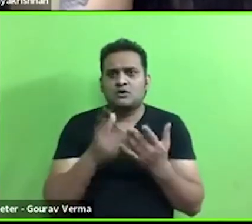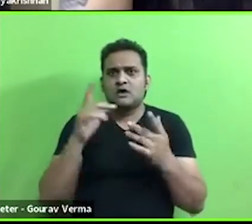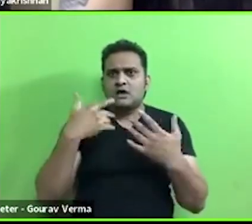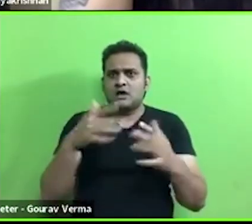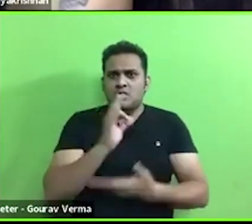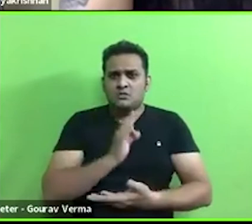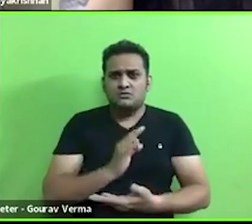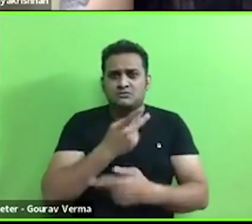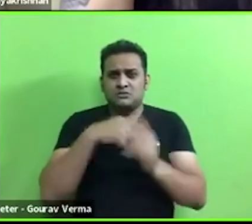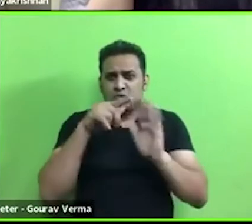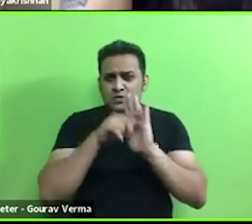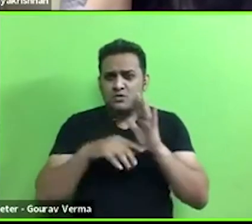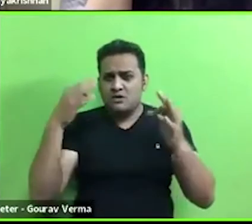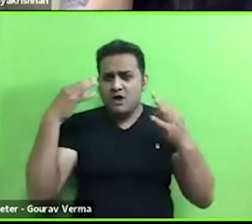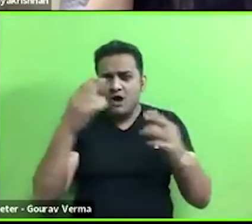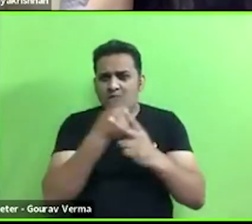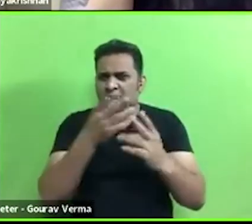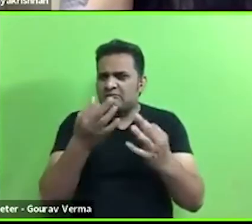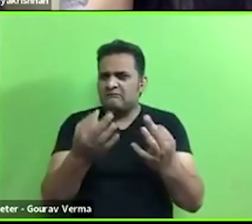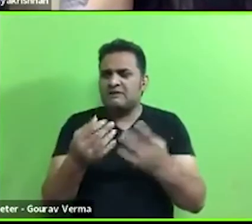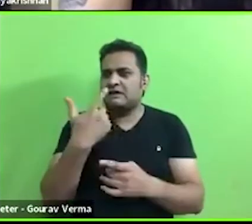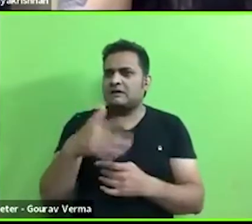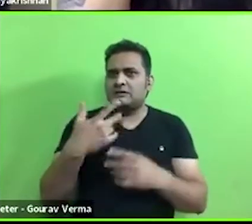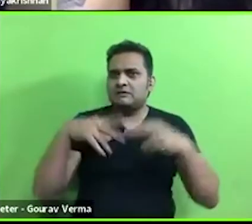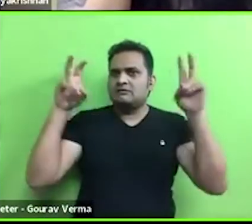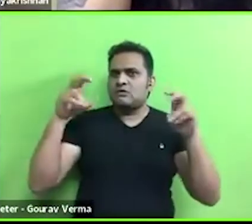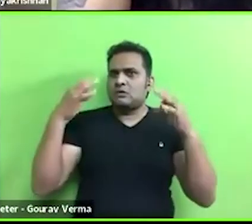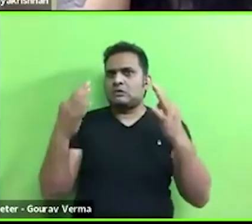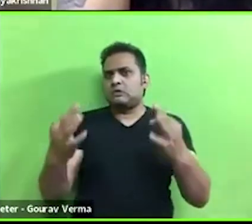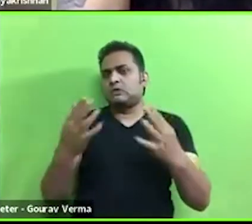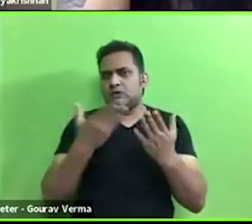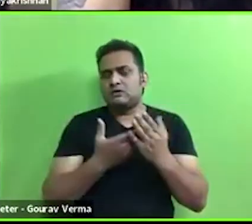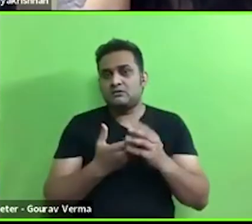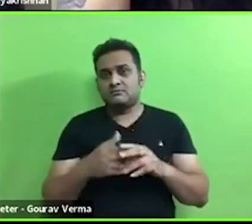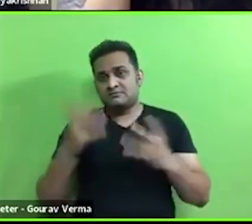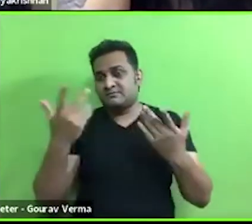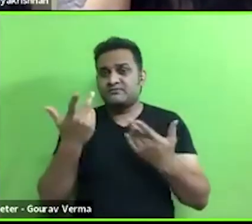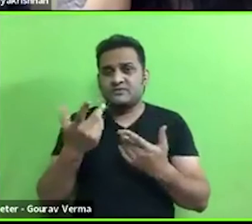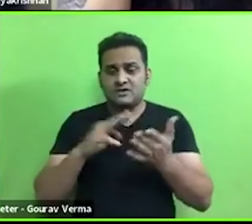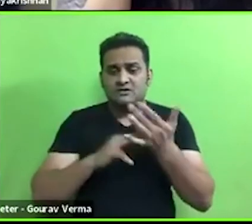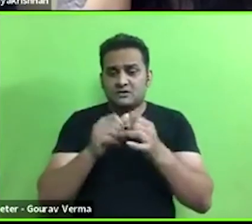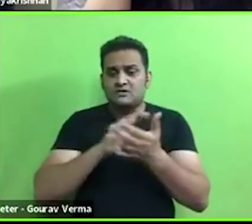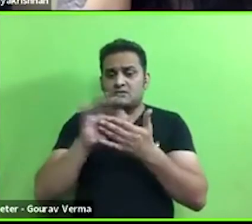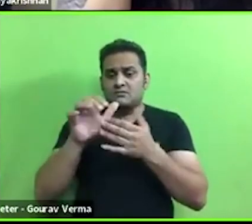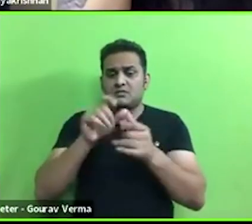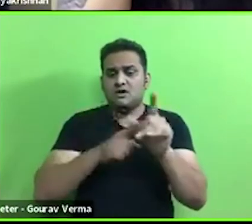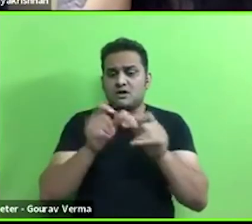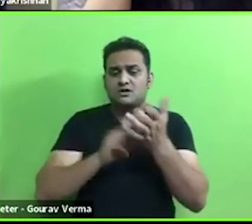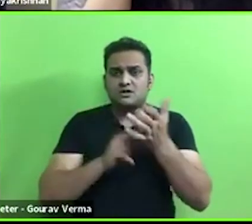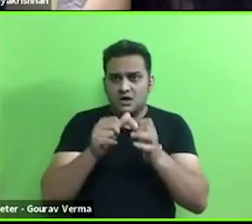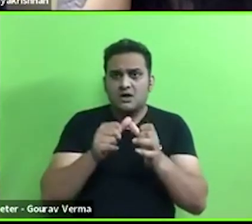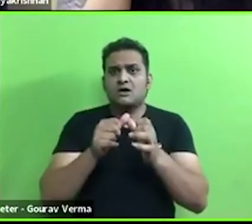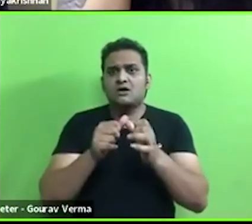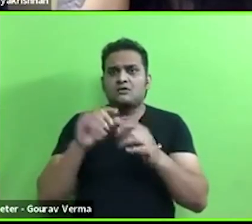Buddhist ethics and art forms. And I think that is a huge topic of excavation. In fact, even I think in Mahayana tradition, there is a lot from